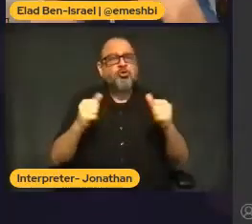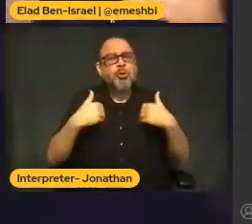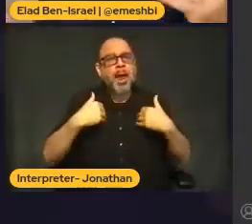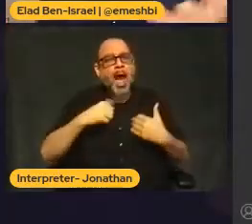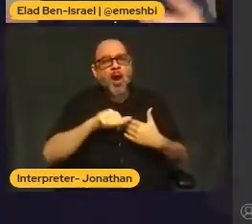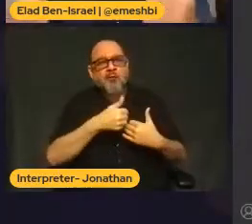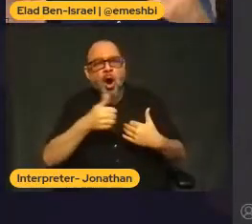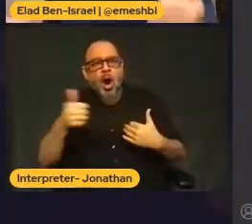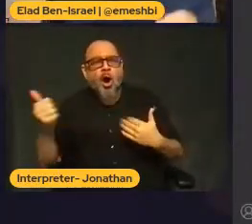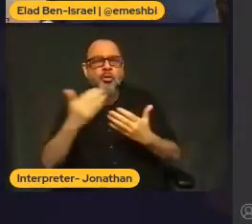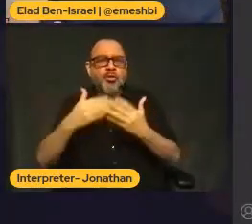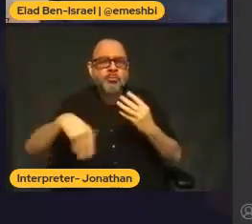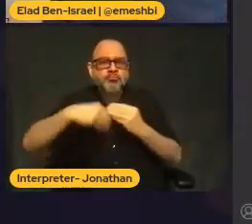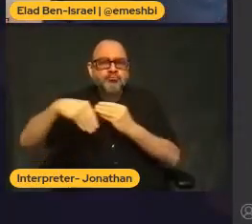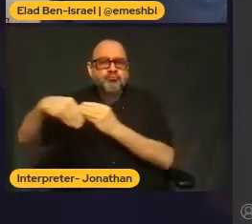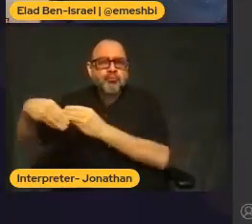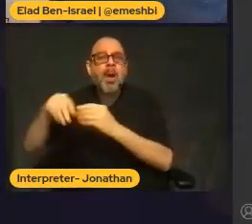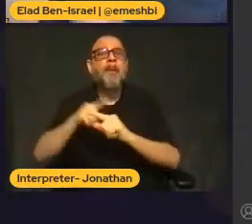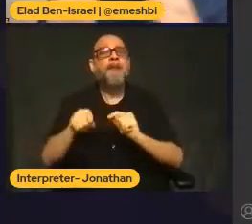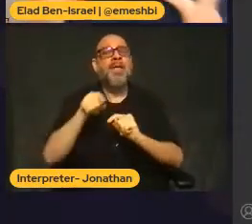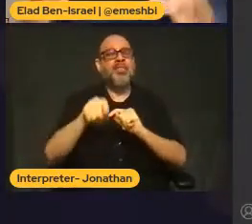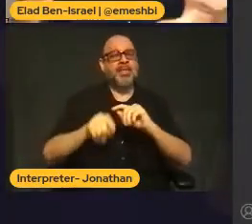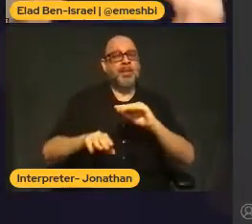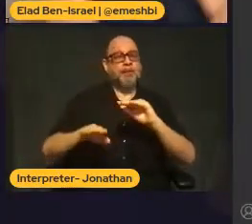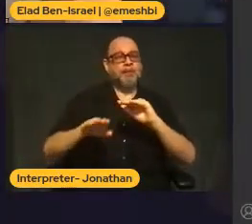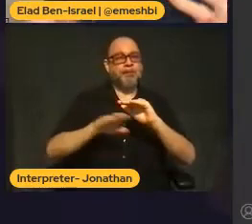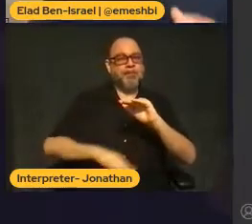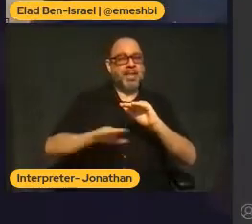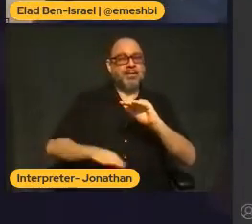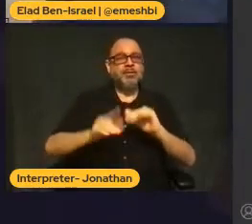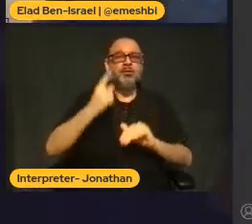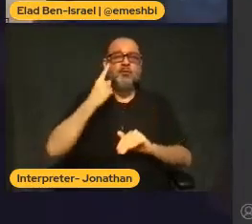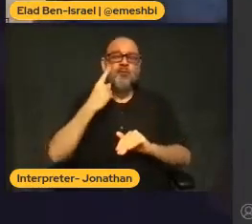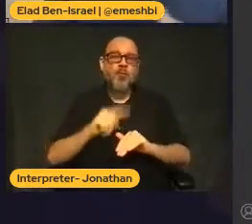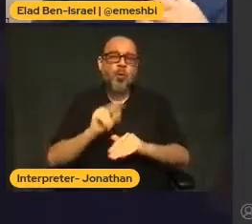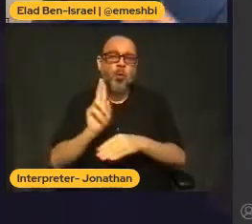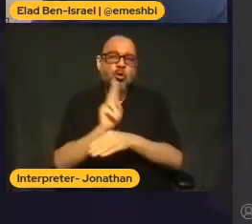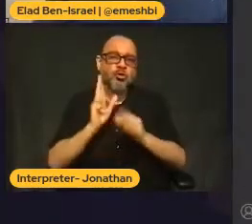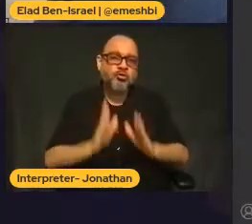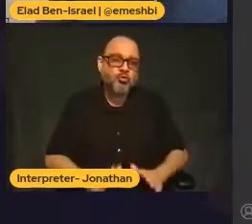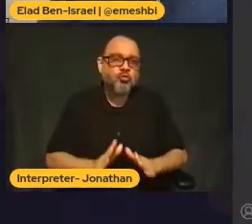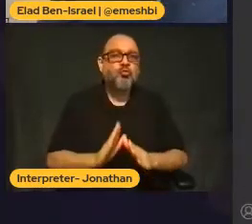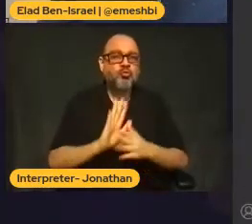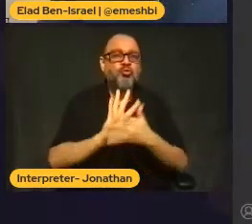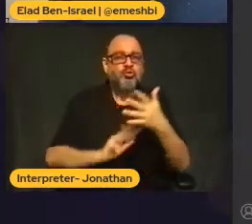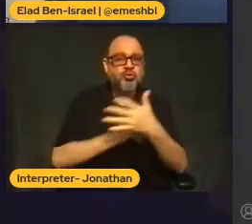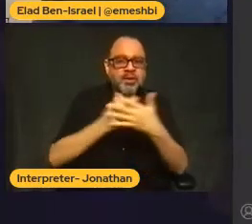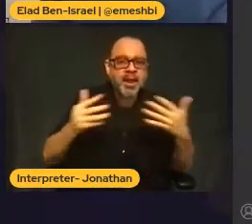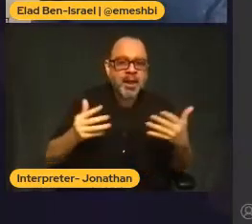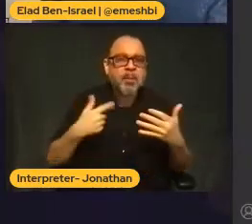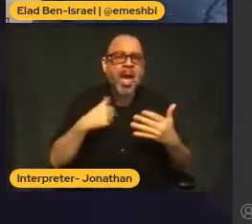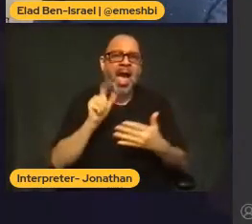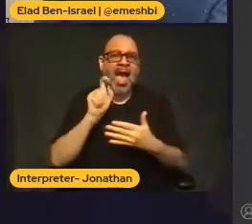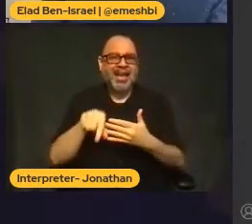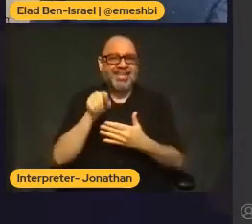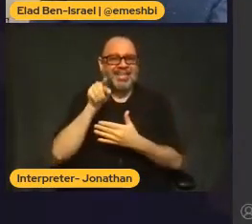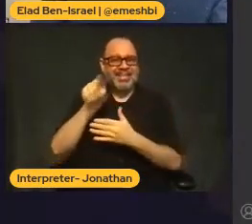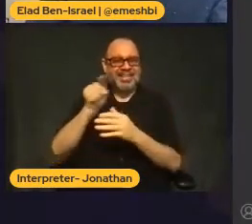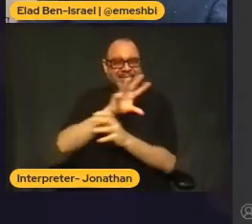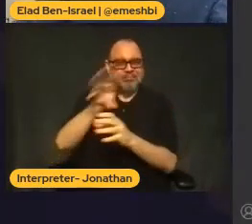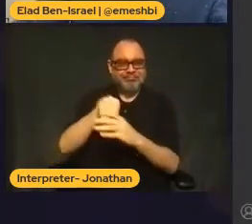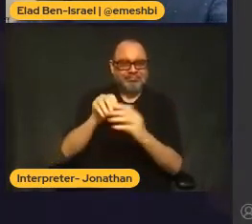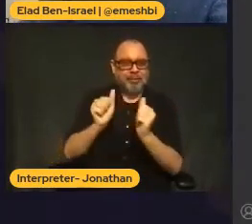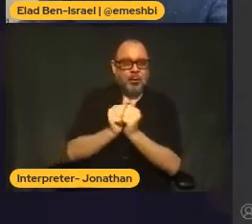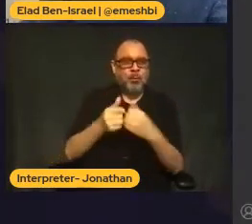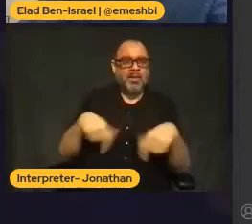this is basically the basis of the user table. I just need a table with a partition key based on the same in the same key. And so now I can